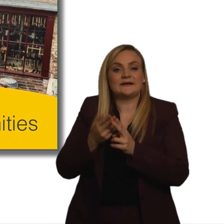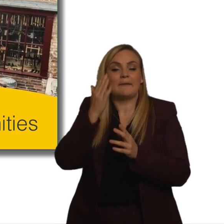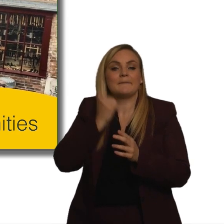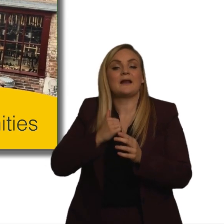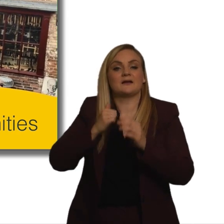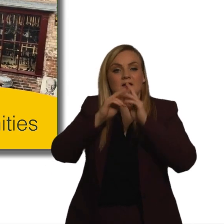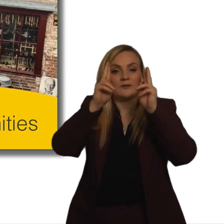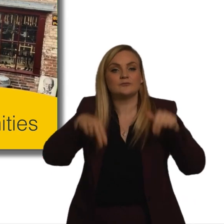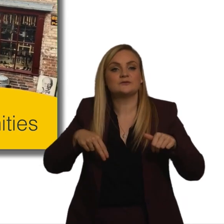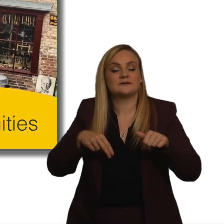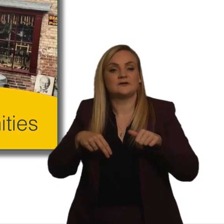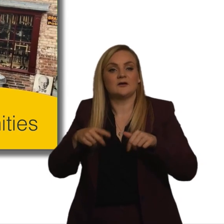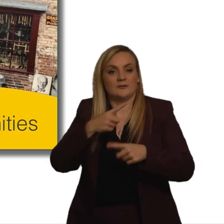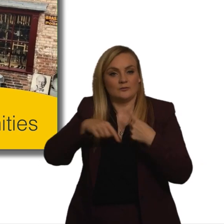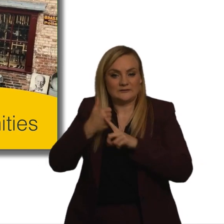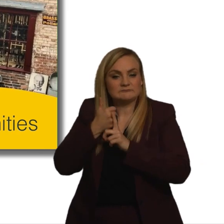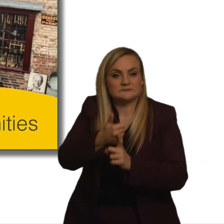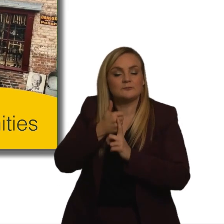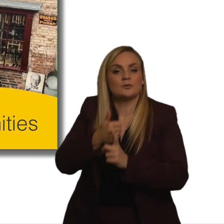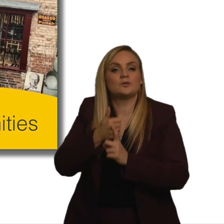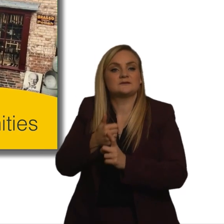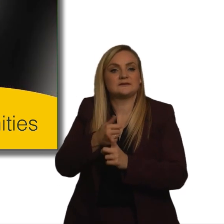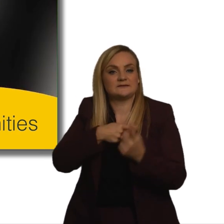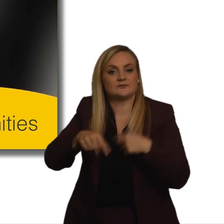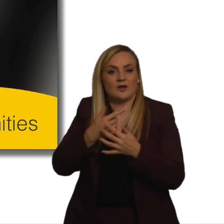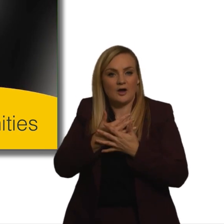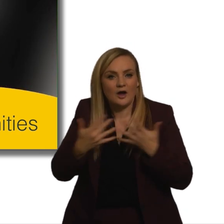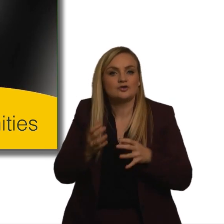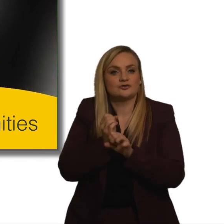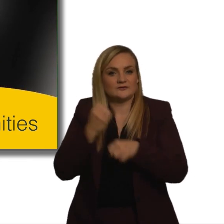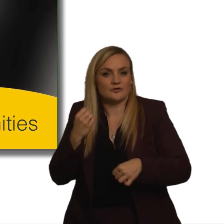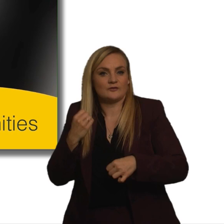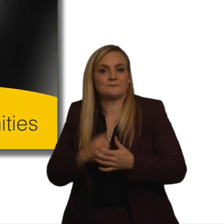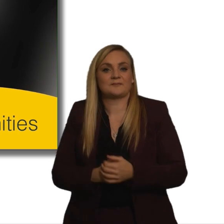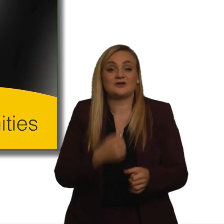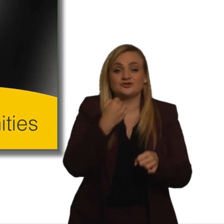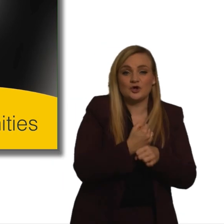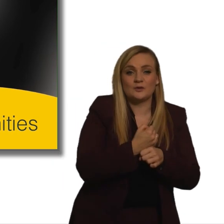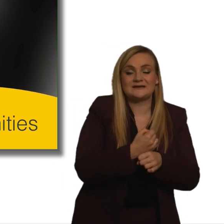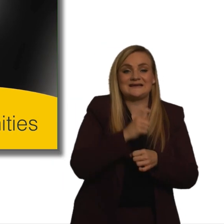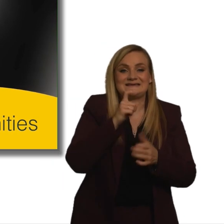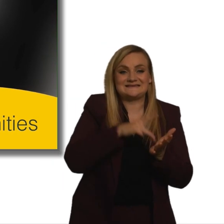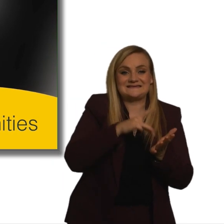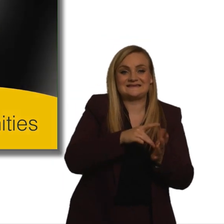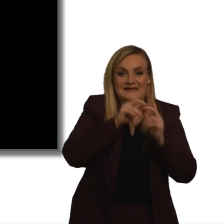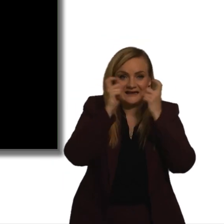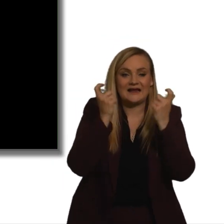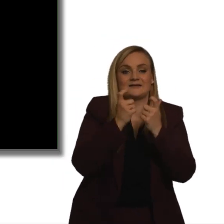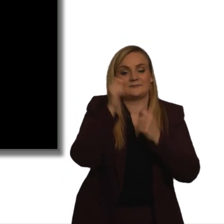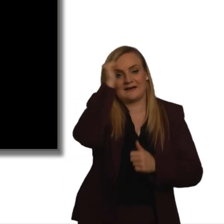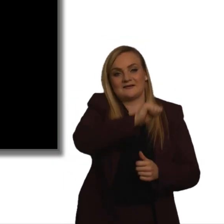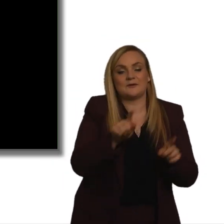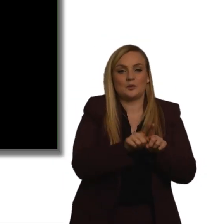delivered cooperative masterclass to 100 scholars at Janogly City Academy in Nottingham.